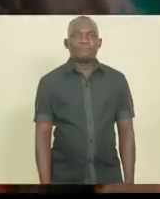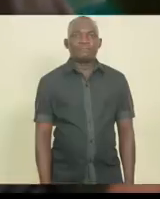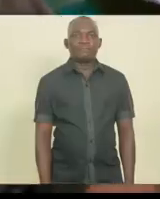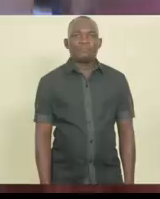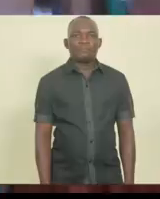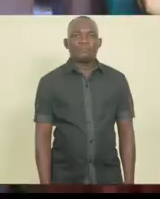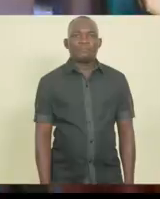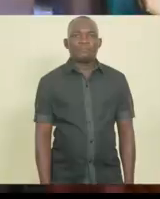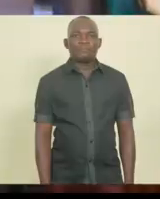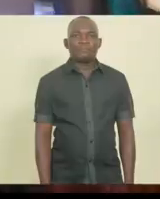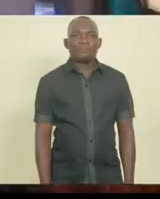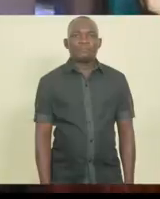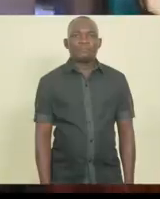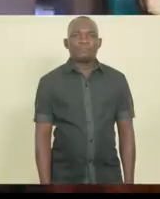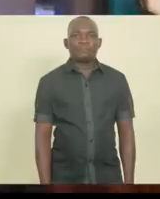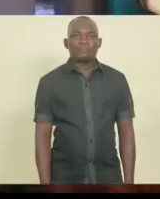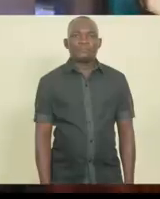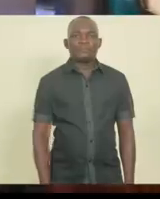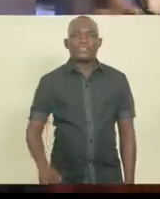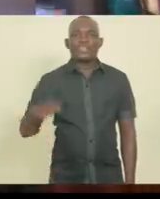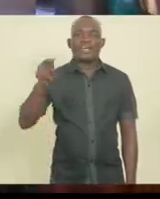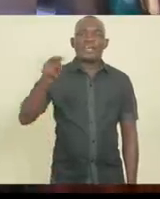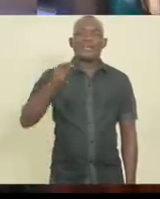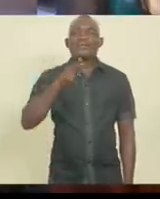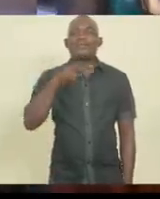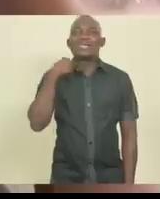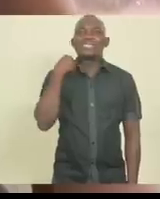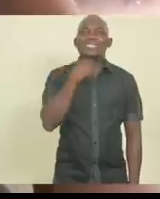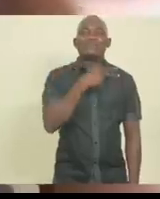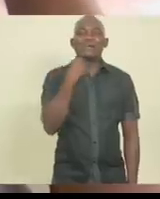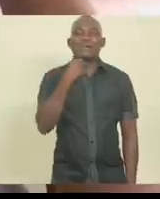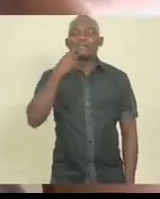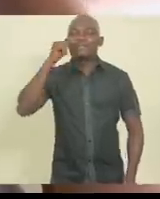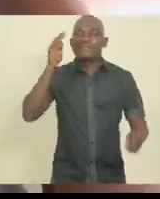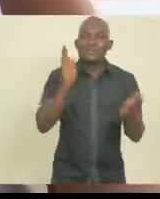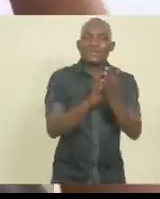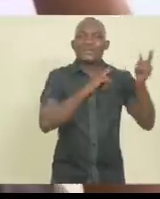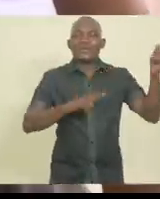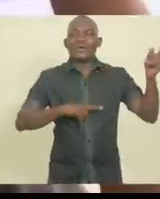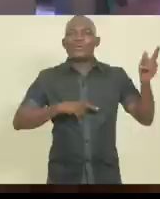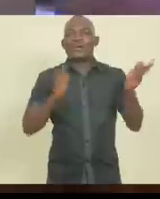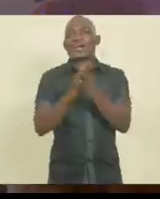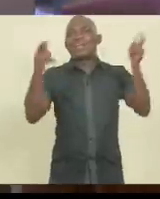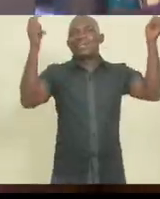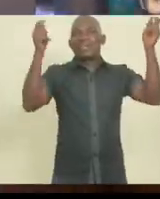Lord. Hallelujah. Business request. I don't know. Na preaching, Mr. Koyi.